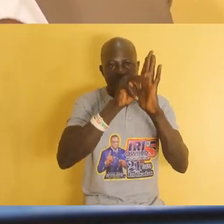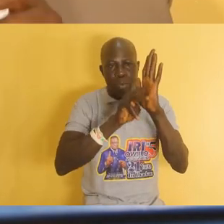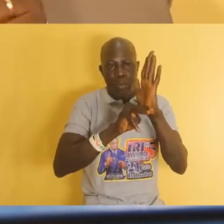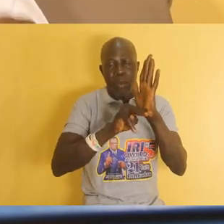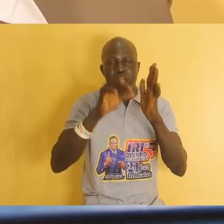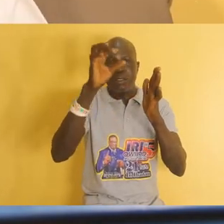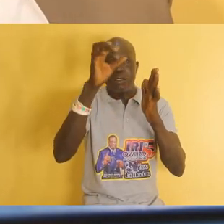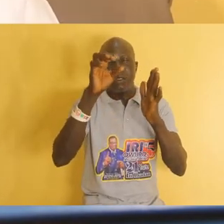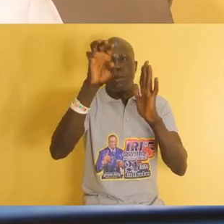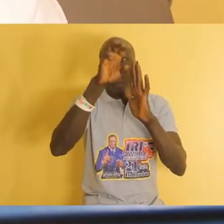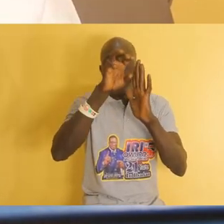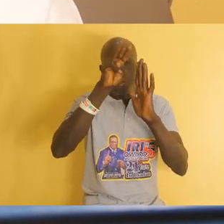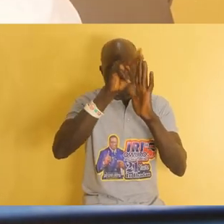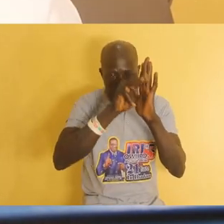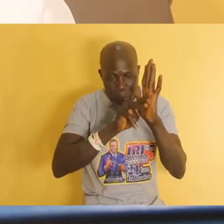chapter 10.